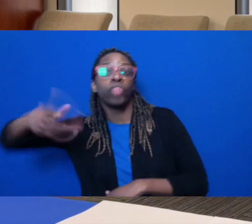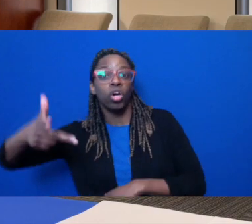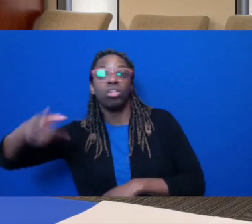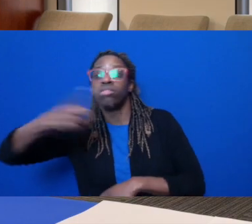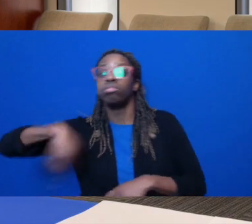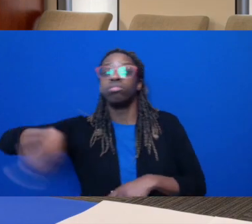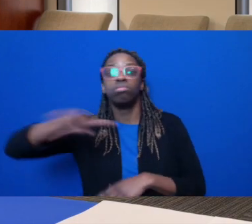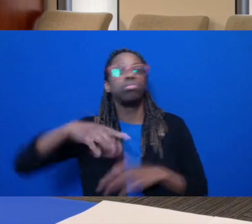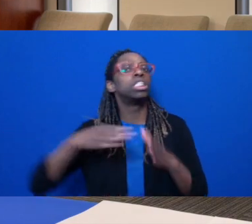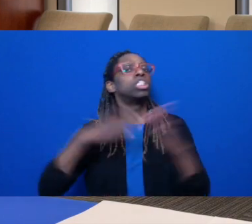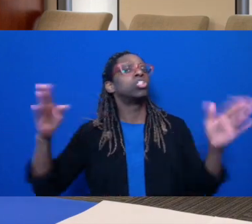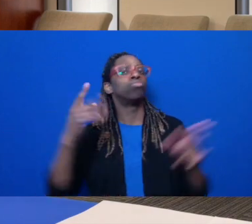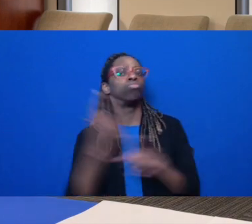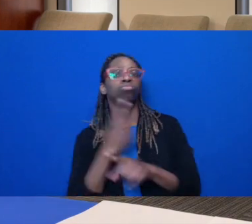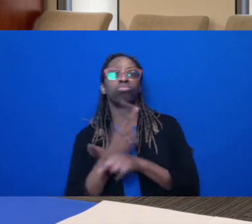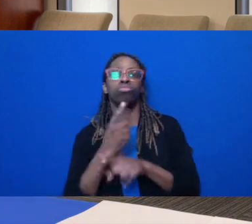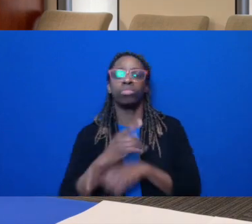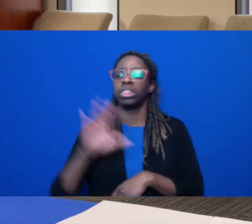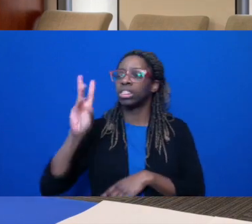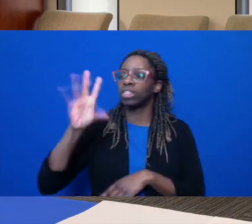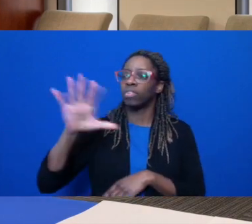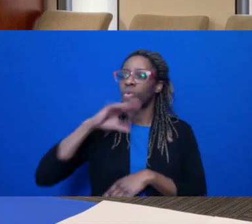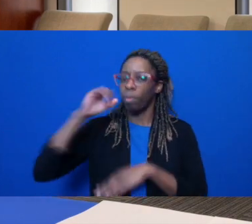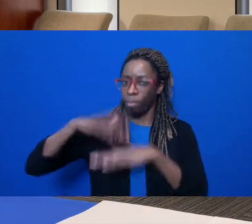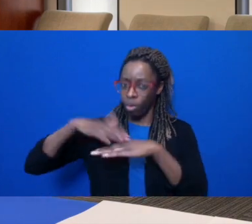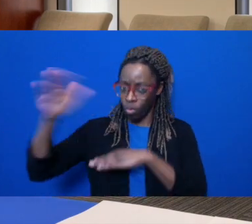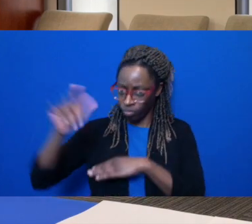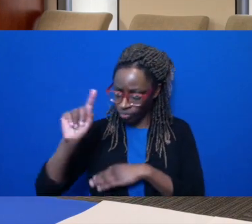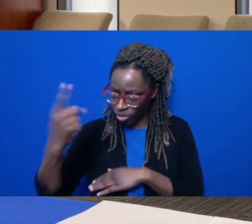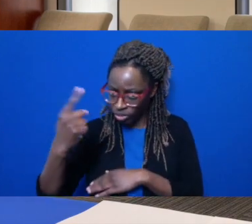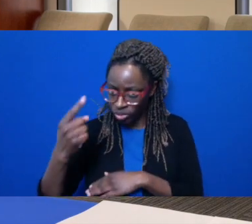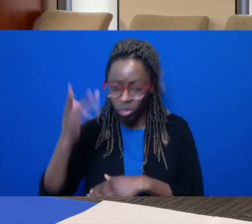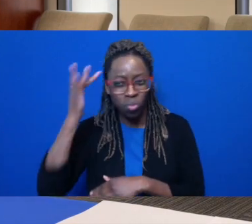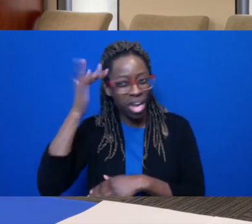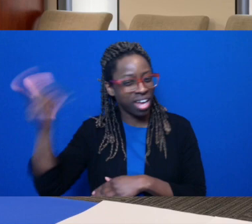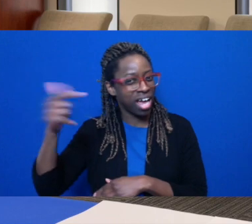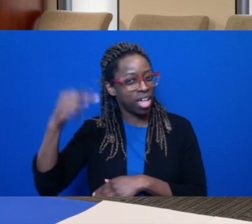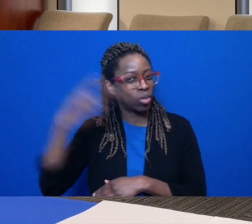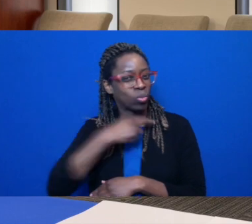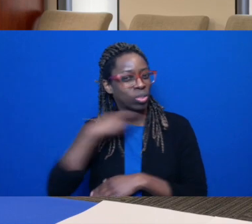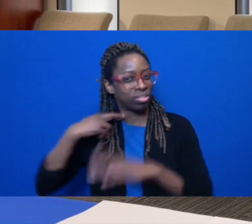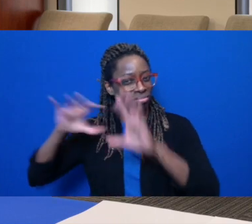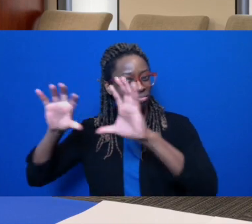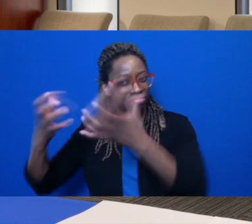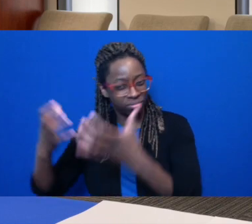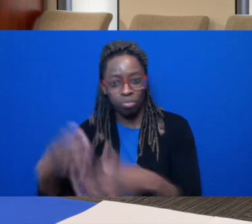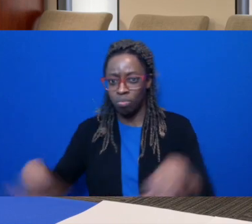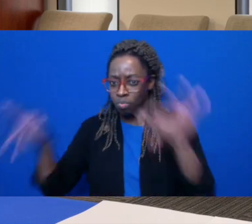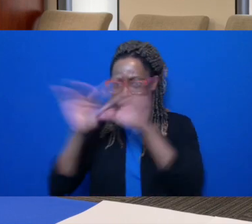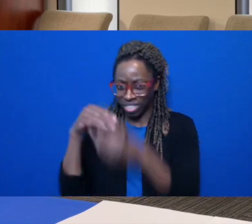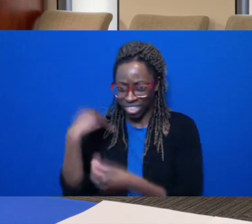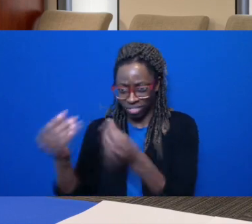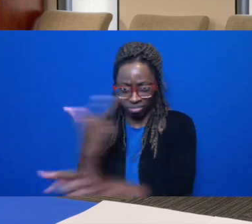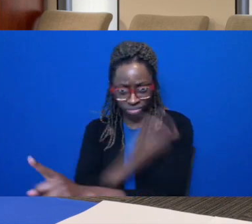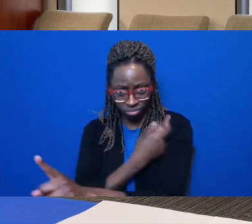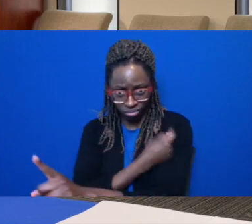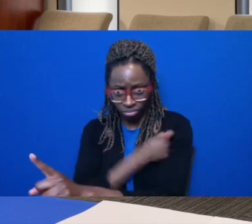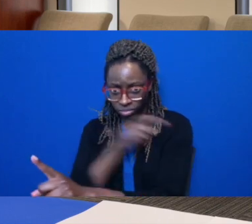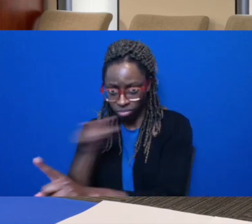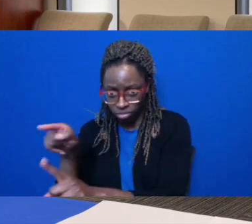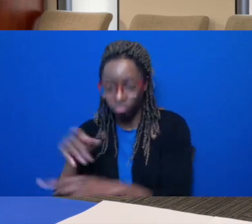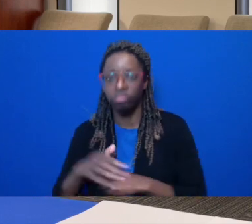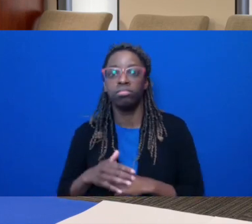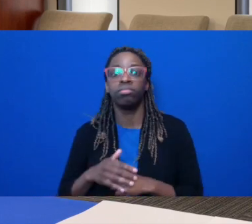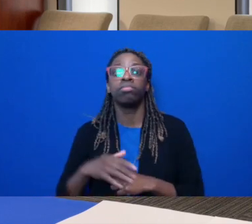other comorbidities. And one thing that we've seen here, with COVID-19, both here in Rhode Island and elsewhere, is that people who